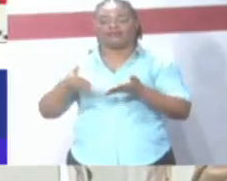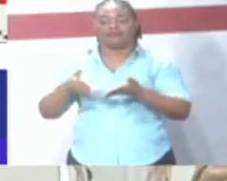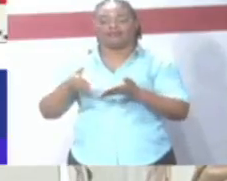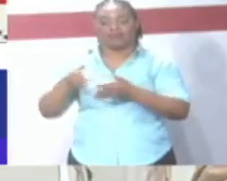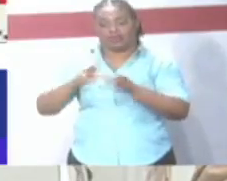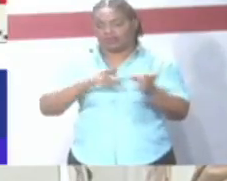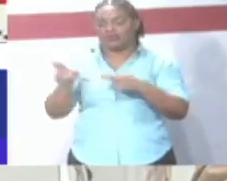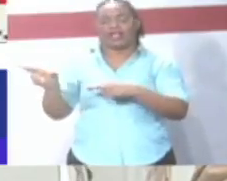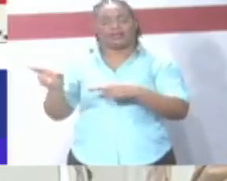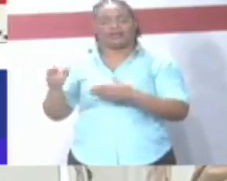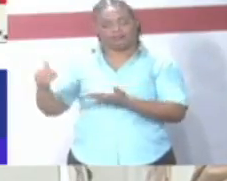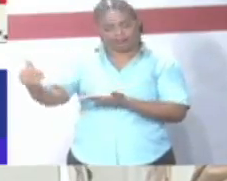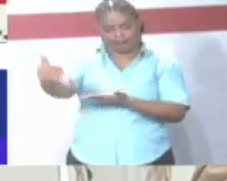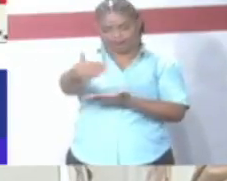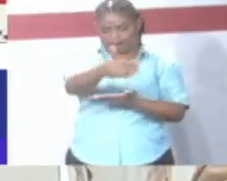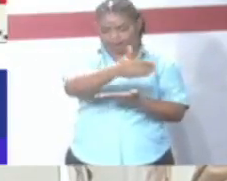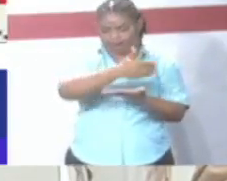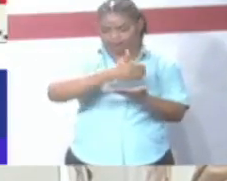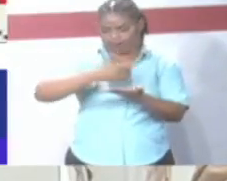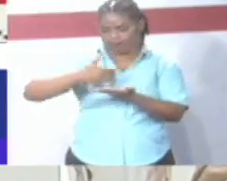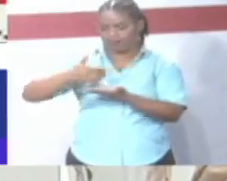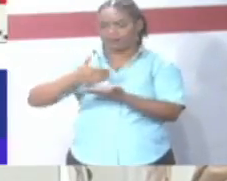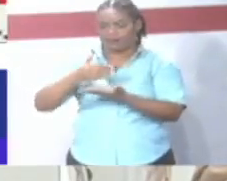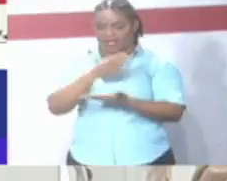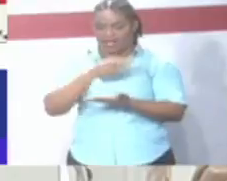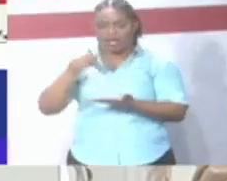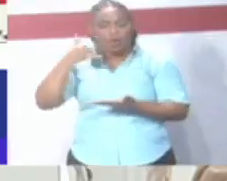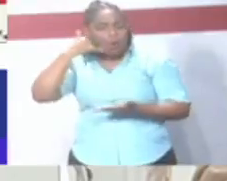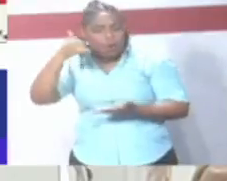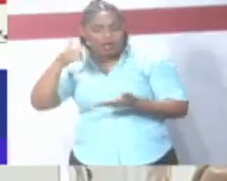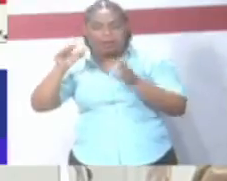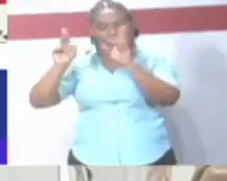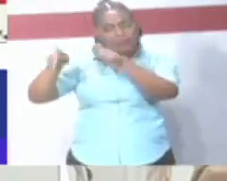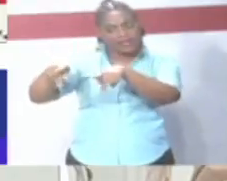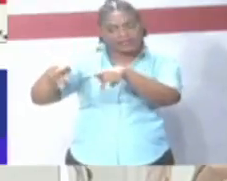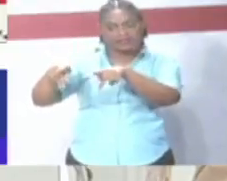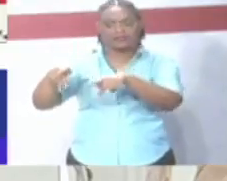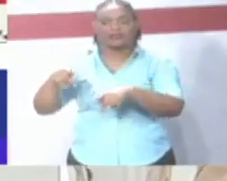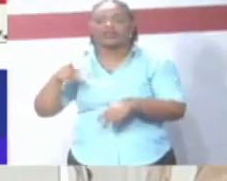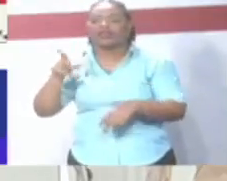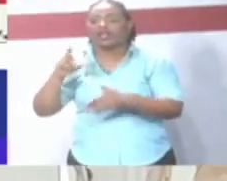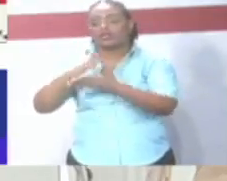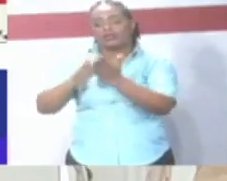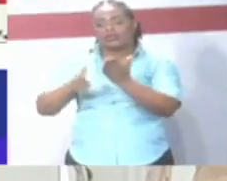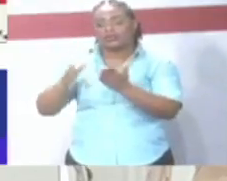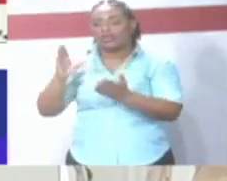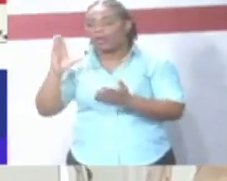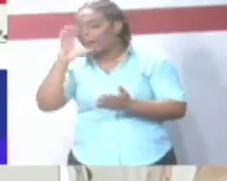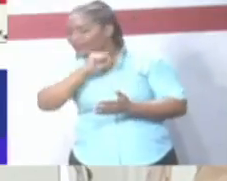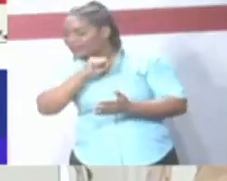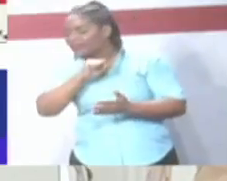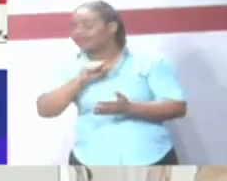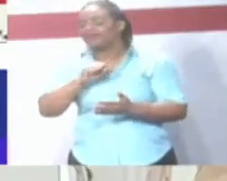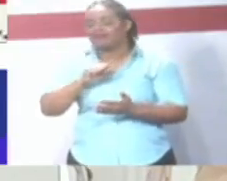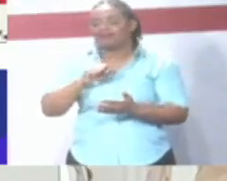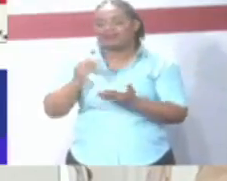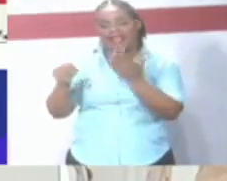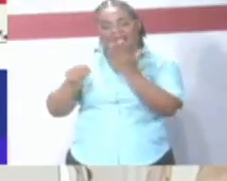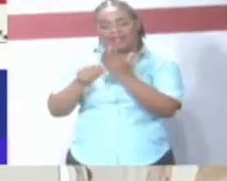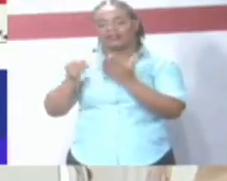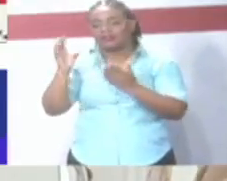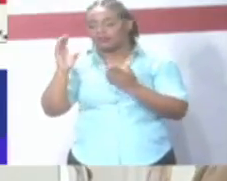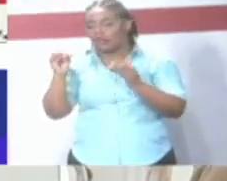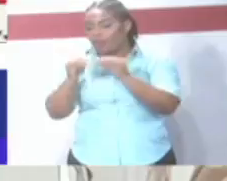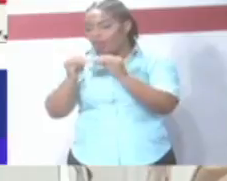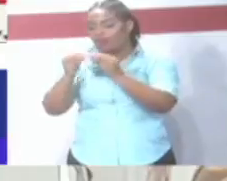we think may be incomplete, and also as a spot check, you want to verify a certain percentage of your data to make sure your data